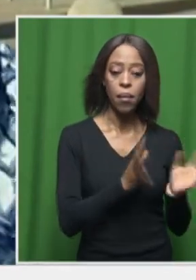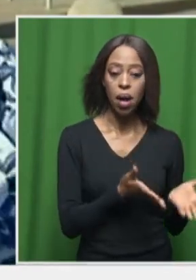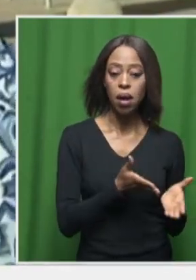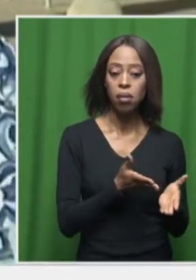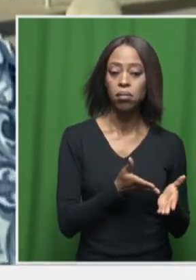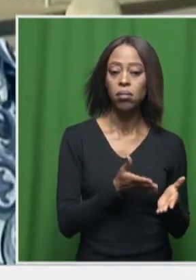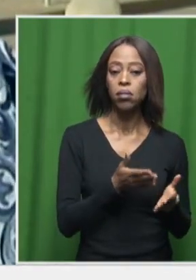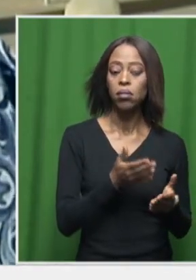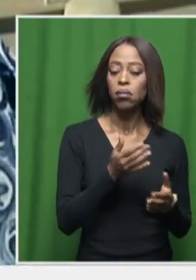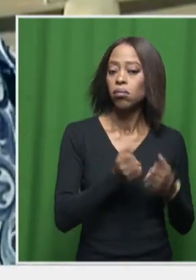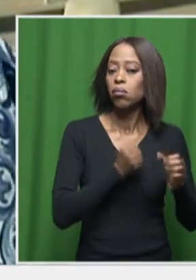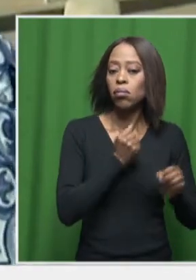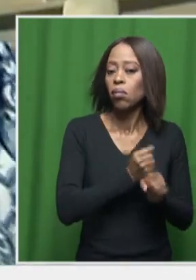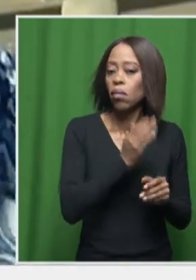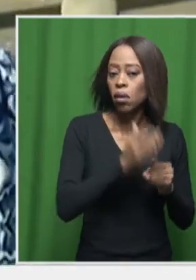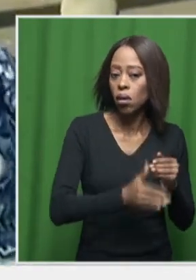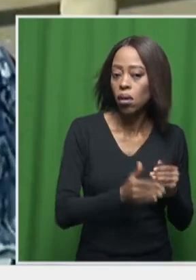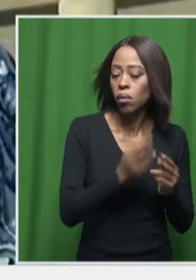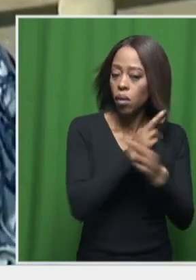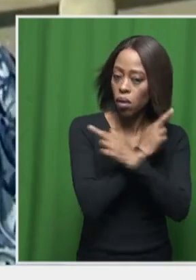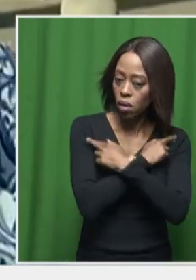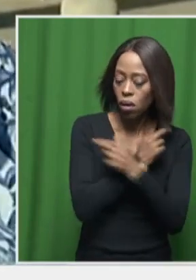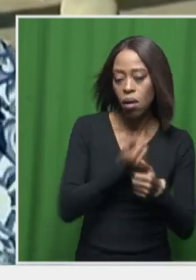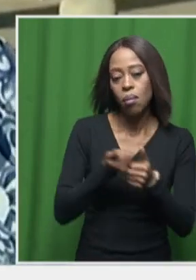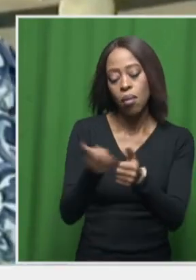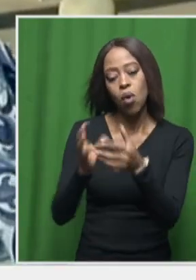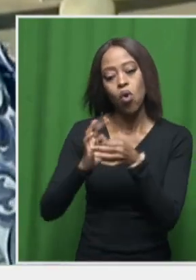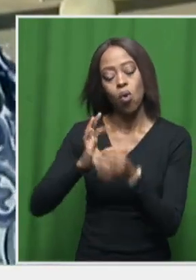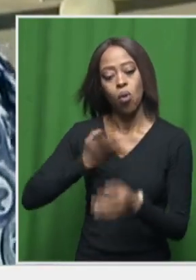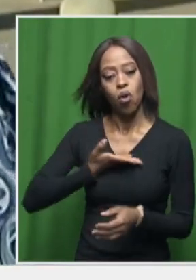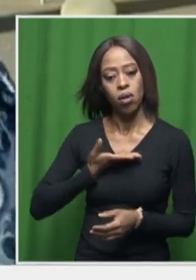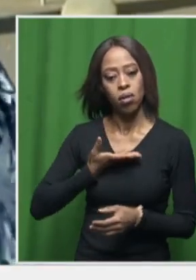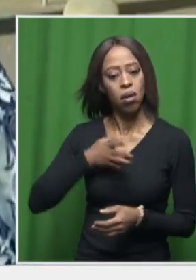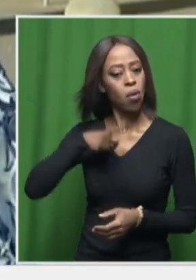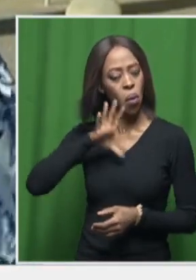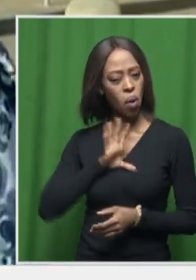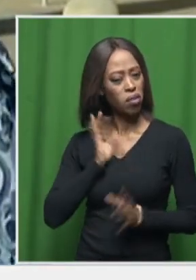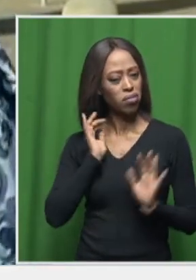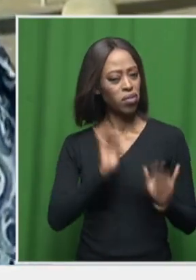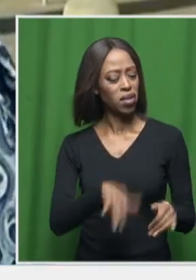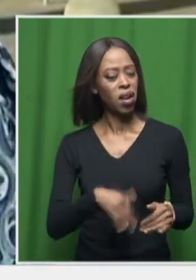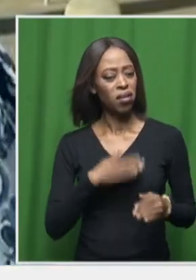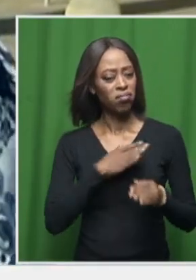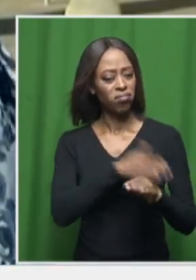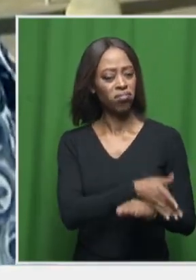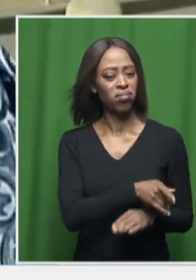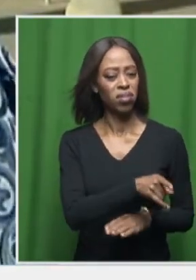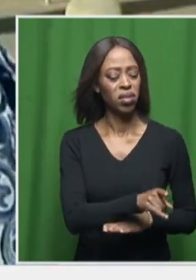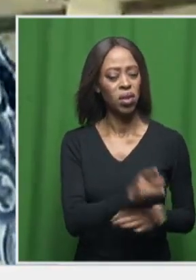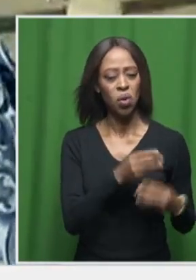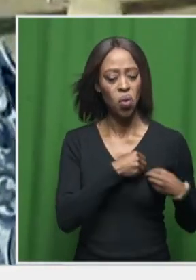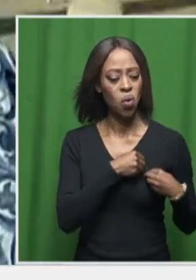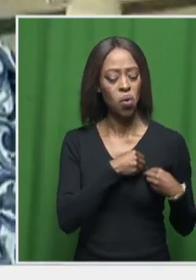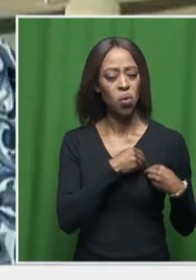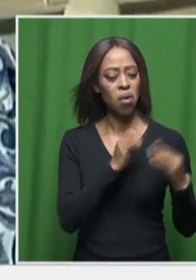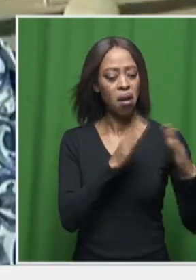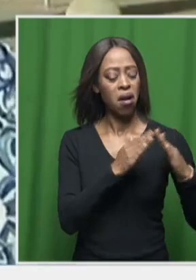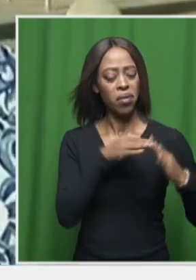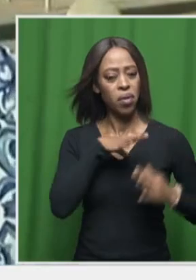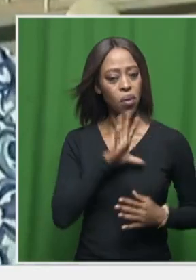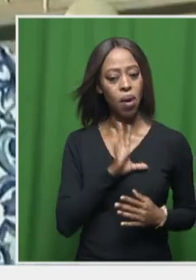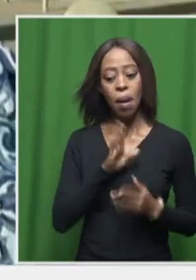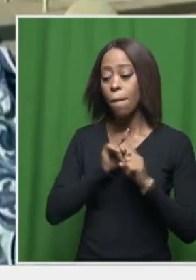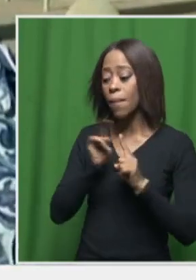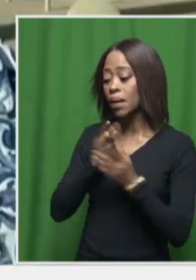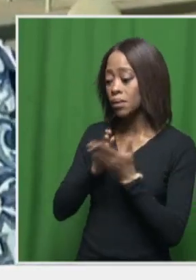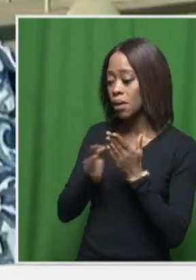I go, or at the end when I retire, I want to go back home. I don't want to be able to, I don't want to own. But there will be those who would say, let me